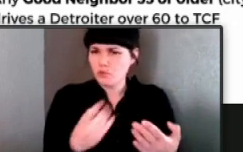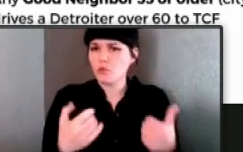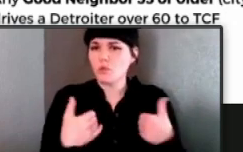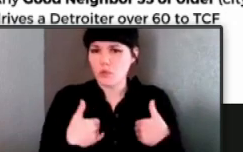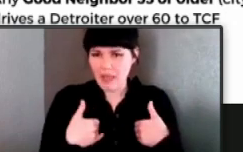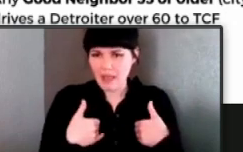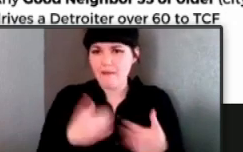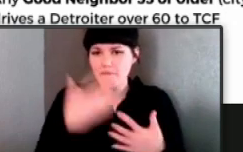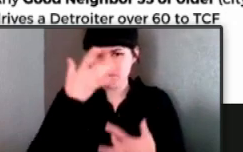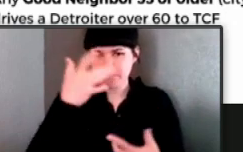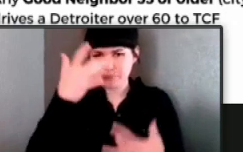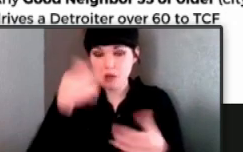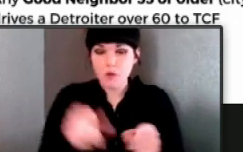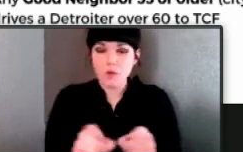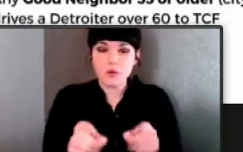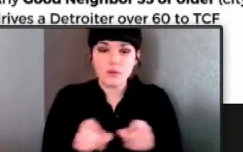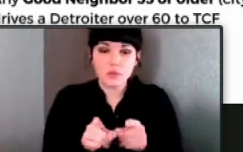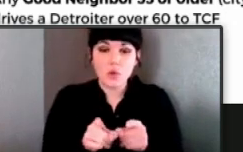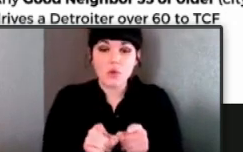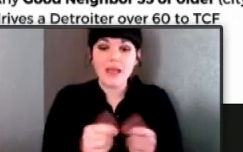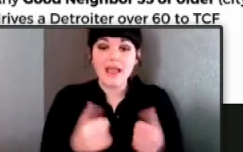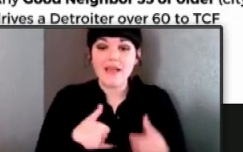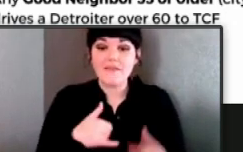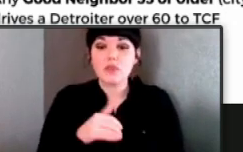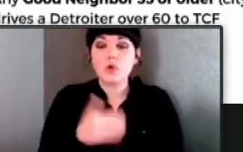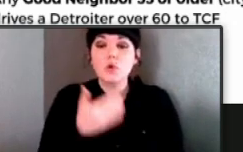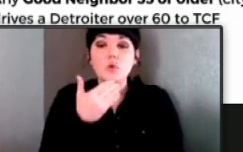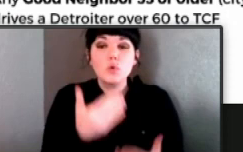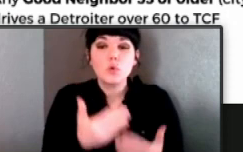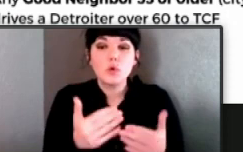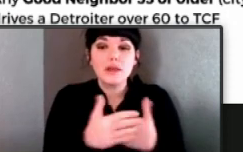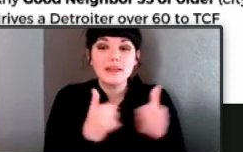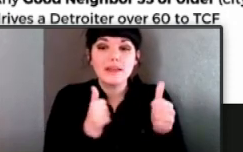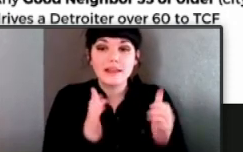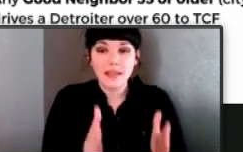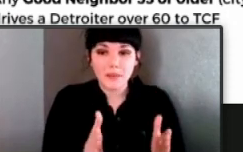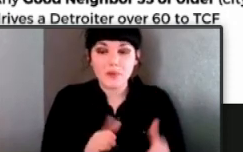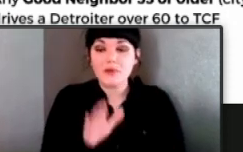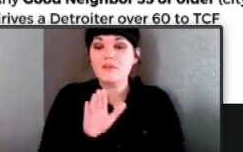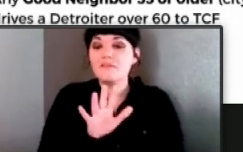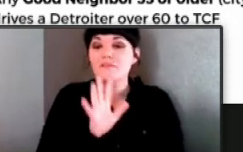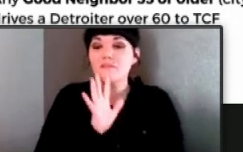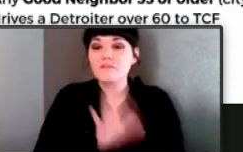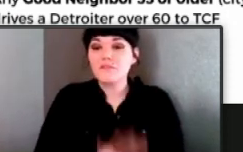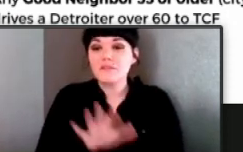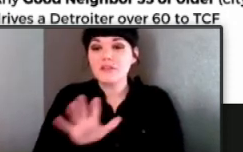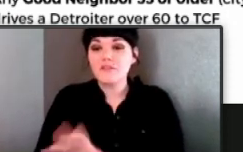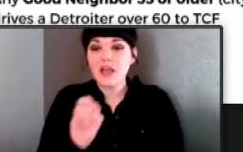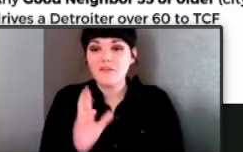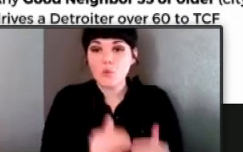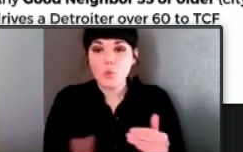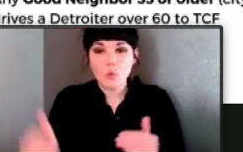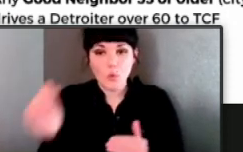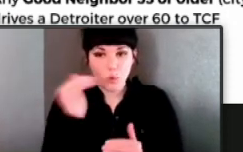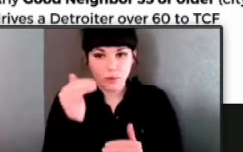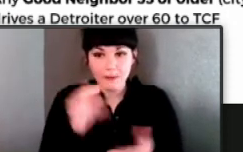55 and older policy, where you can, if you live in Detroit or in the suburban areas, you can